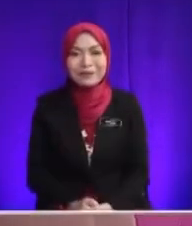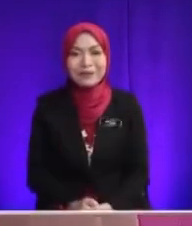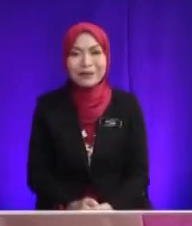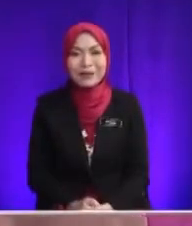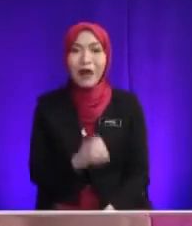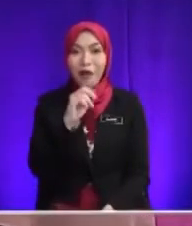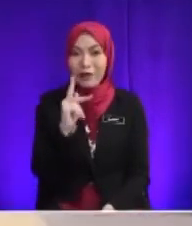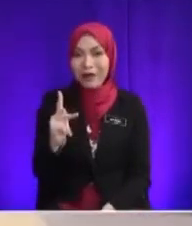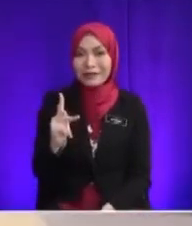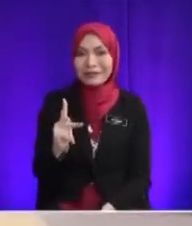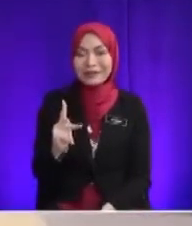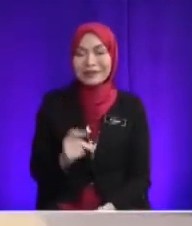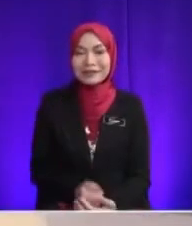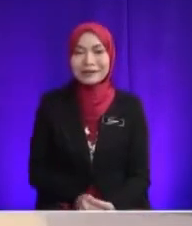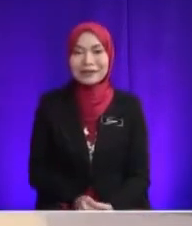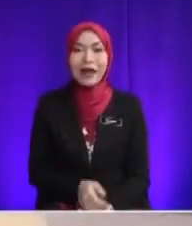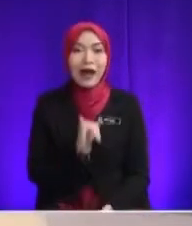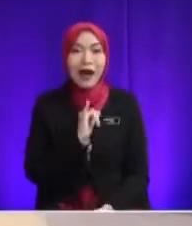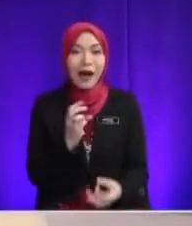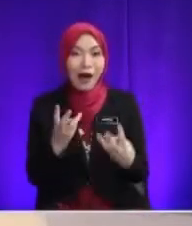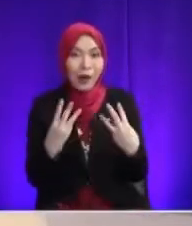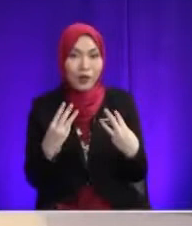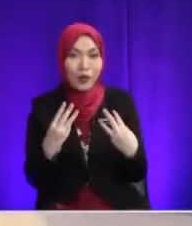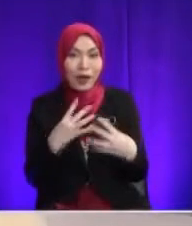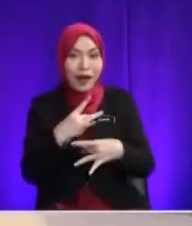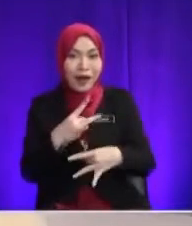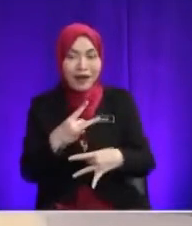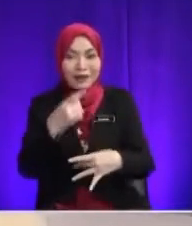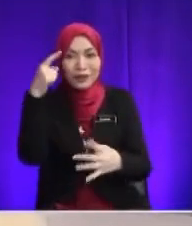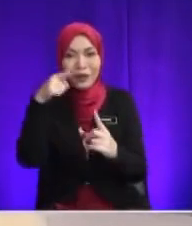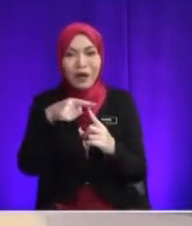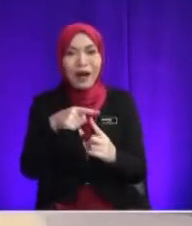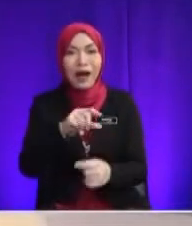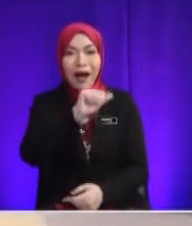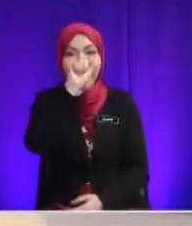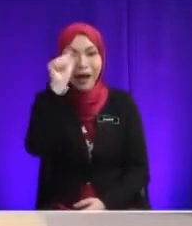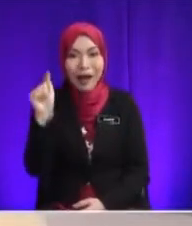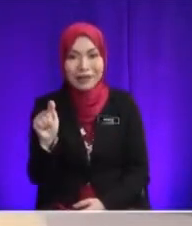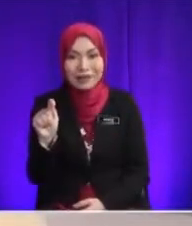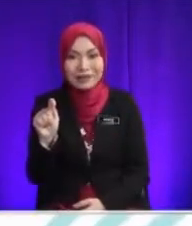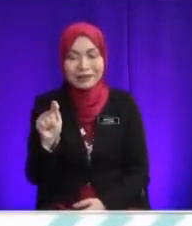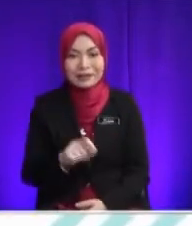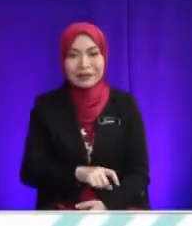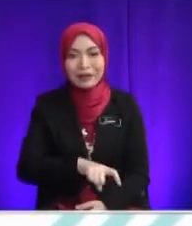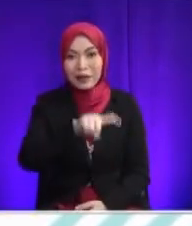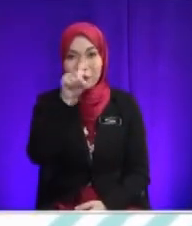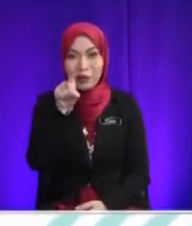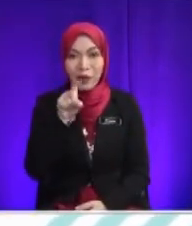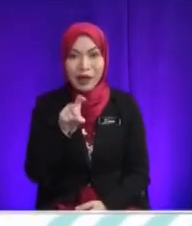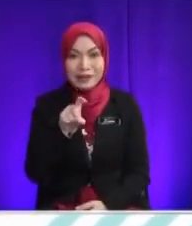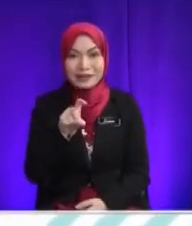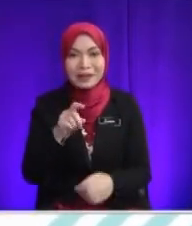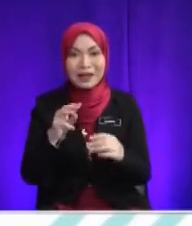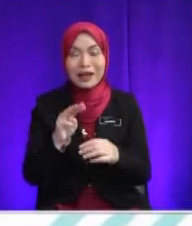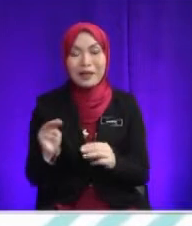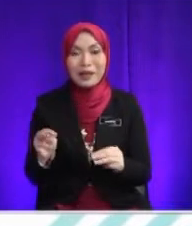All right. So if that's the case, I would like to ask my friends watching at home as well as those on Google Meets, are we ready for today's lesson? If you're